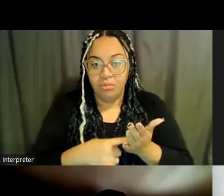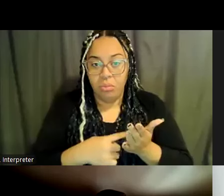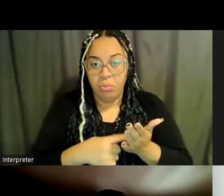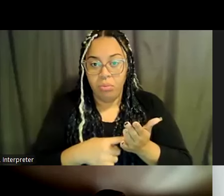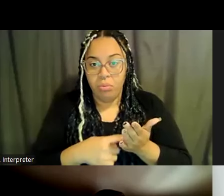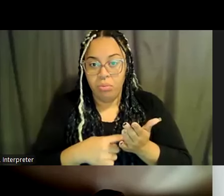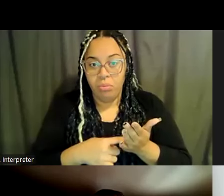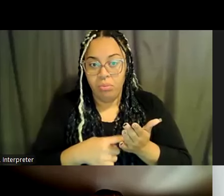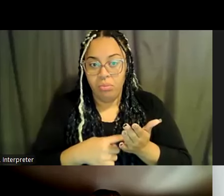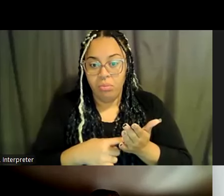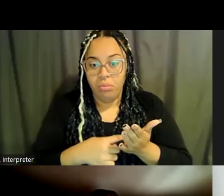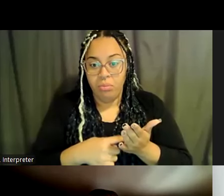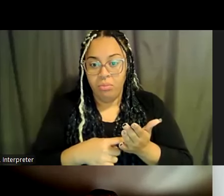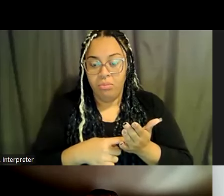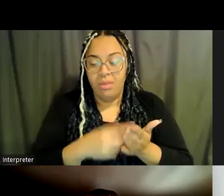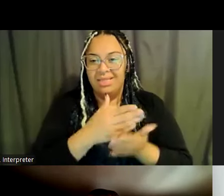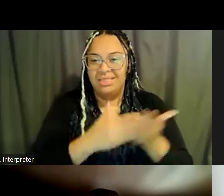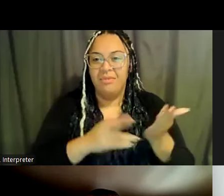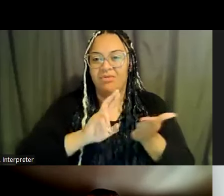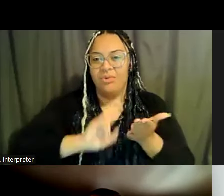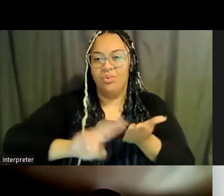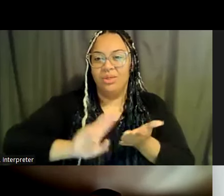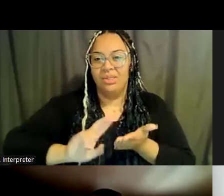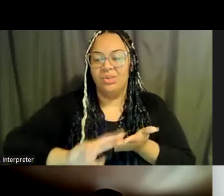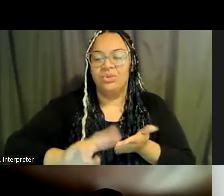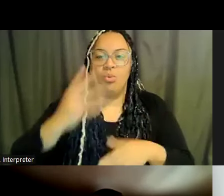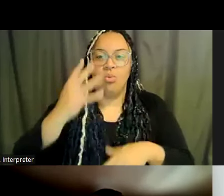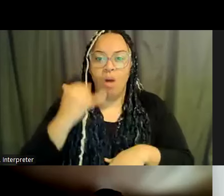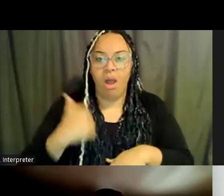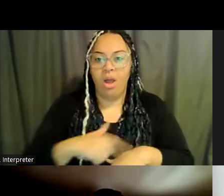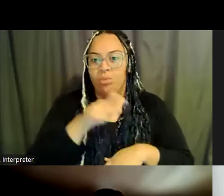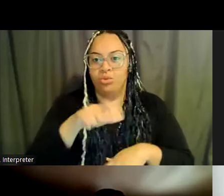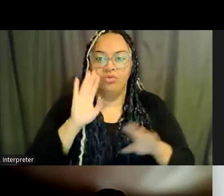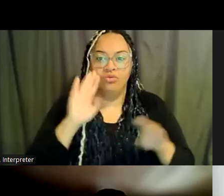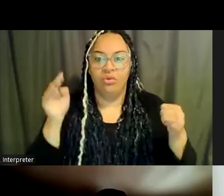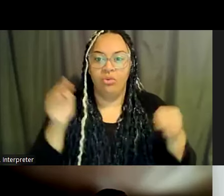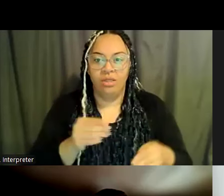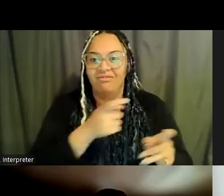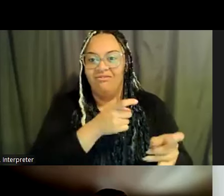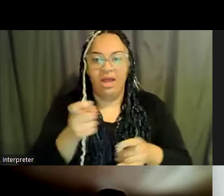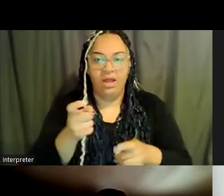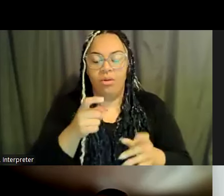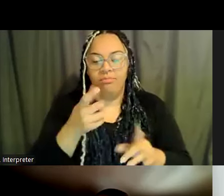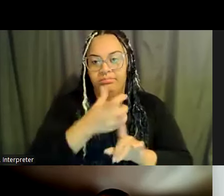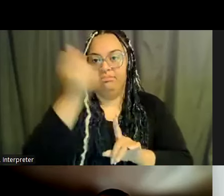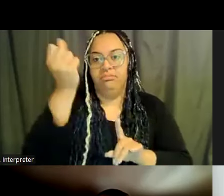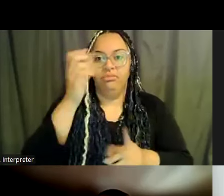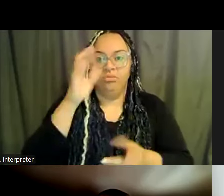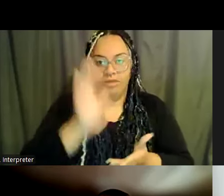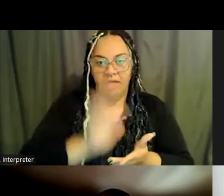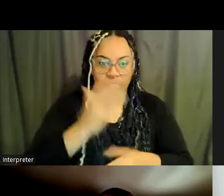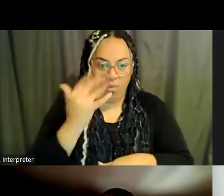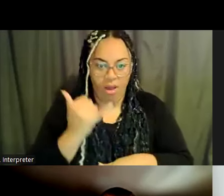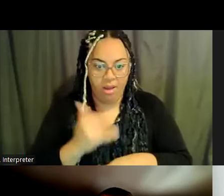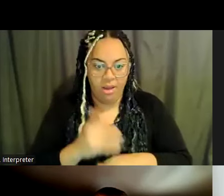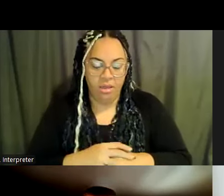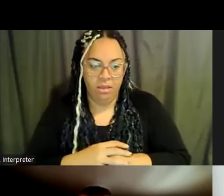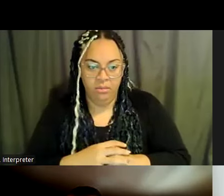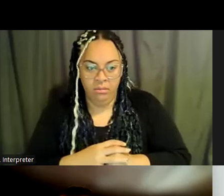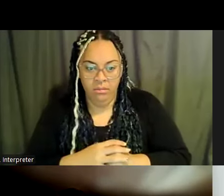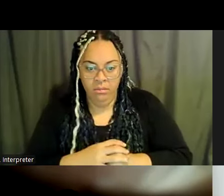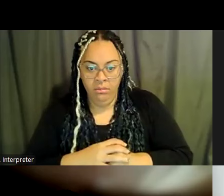about just kind of some of the research of why we need to focus on firearm suicide reduction. So on the next slide,